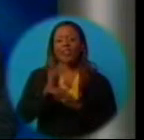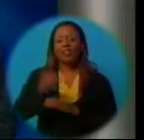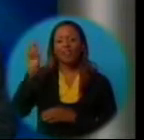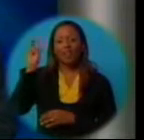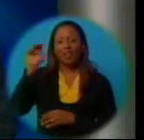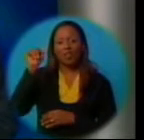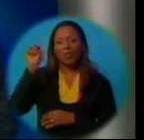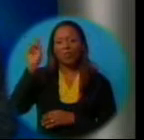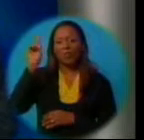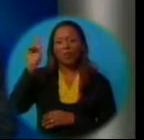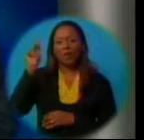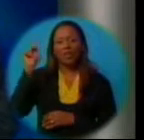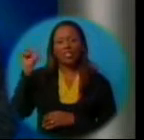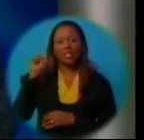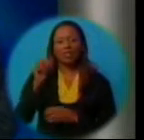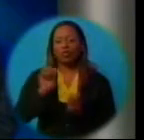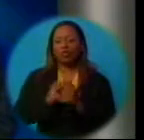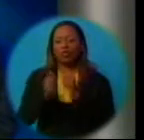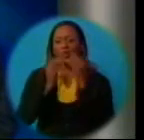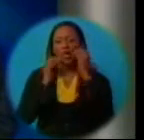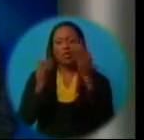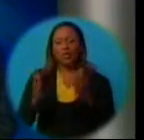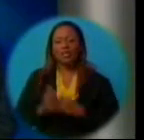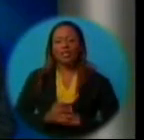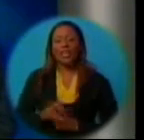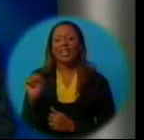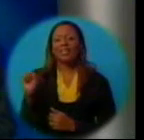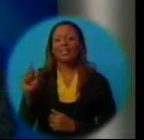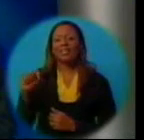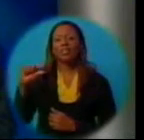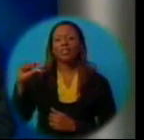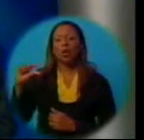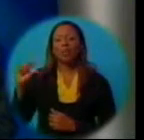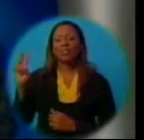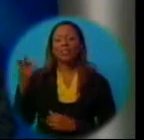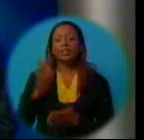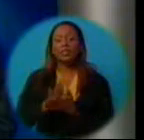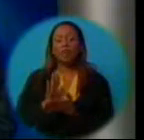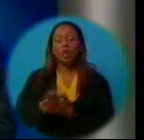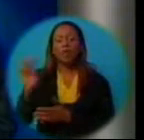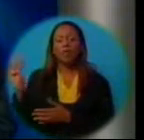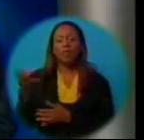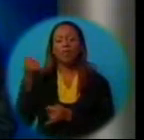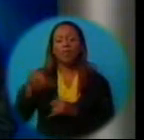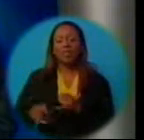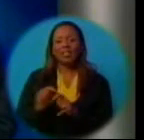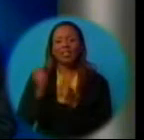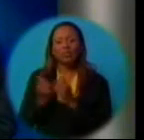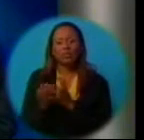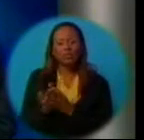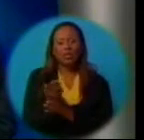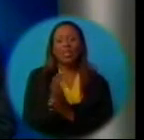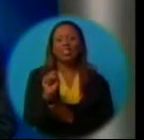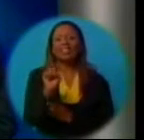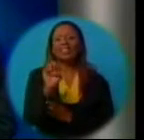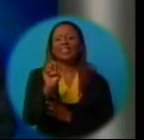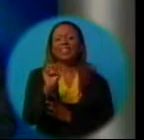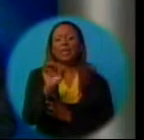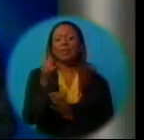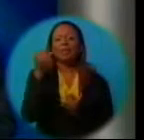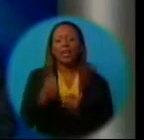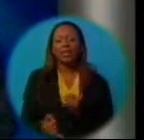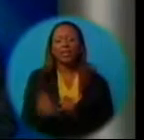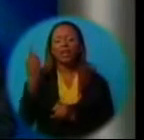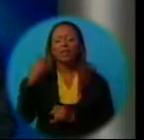Good evening, I'm Mark Seal with your Lime Sports World. St. George Secondary are the fourth and final team to make it to the semi-finals of this